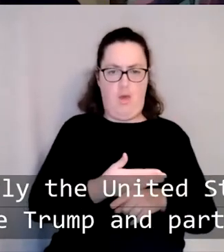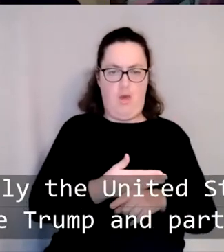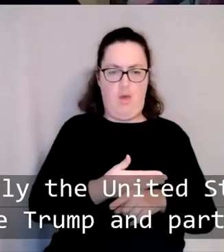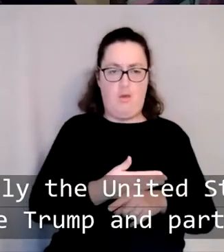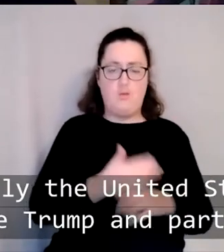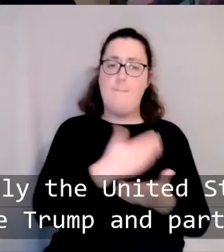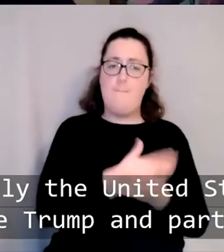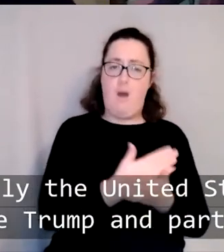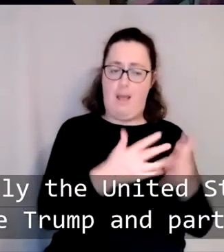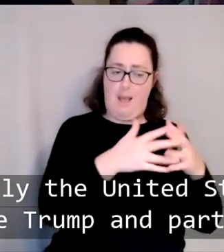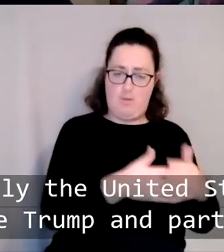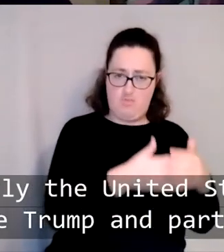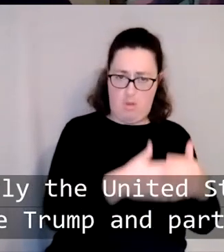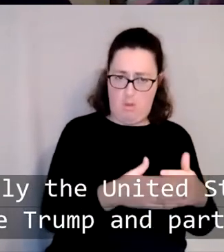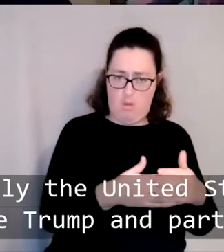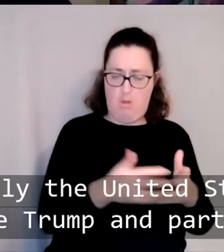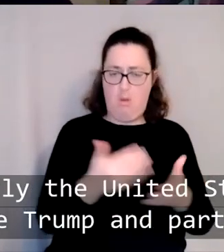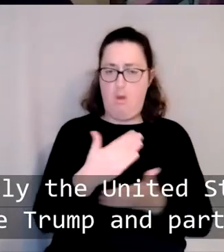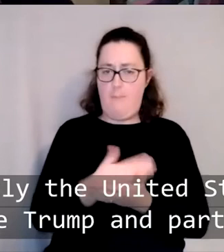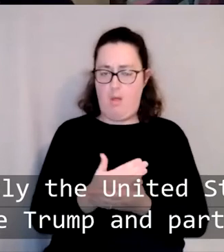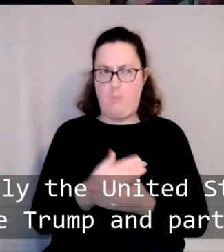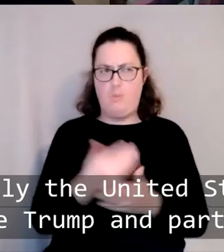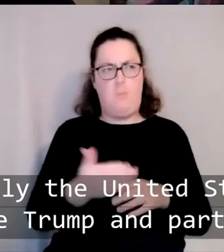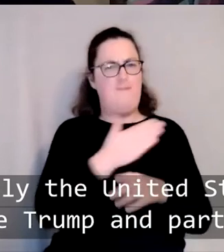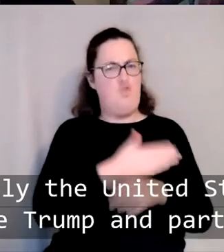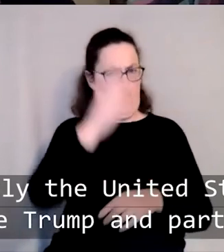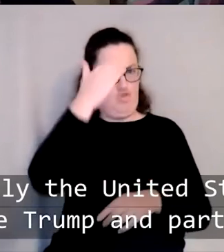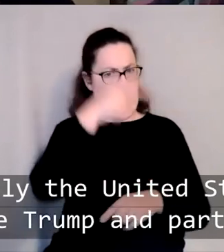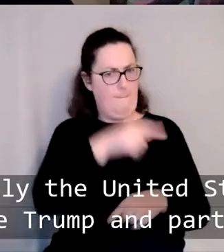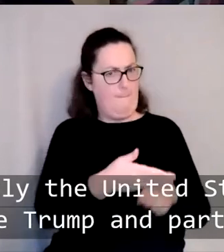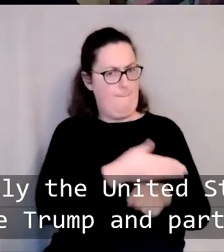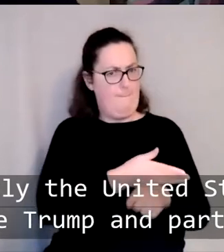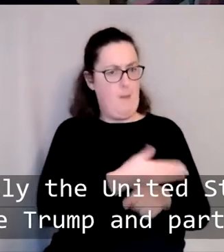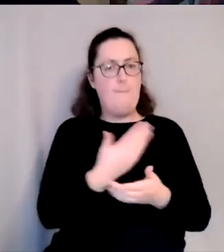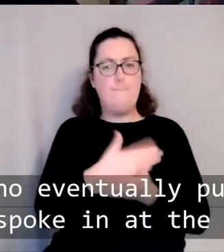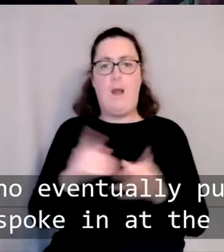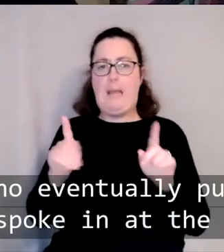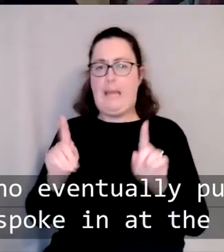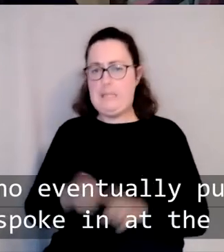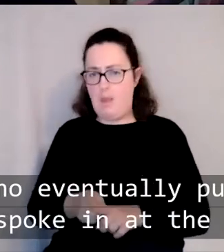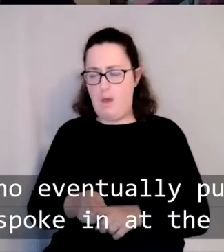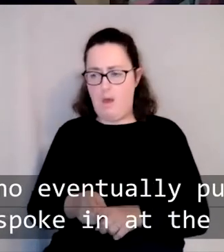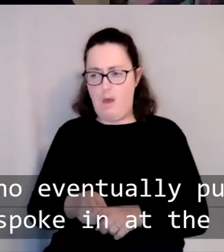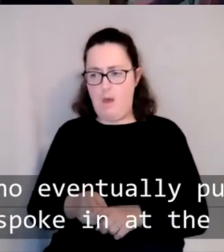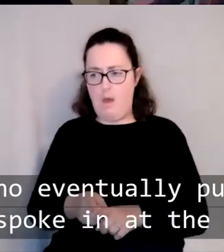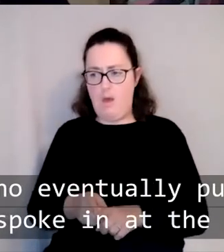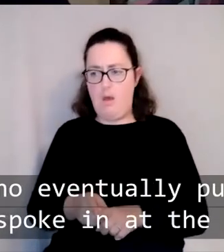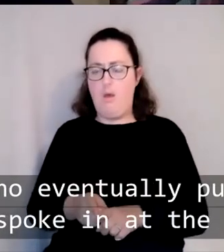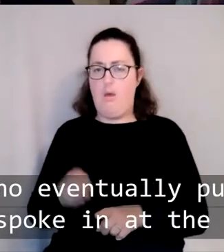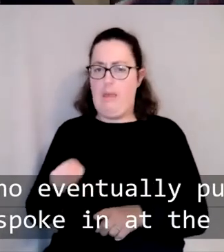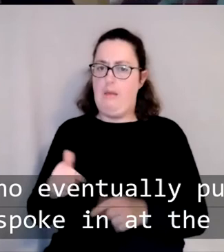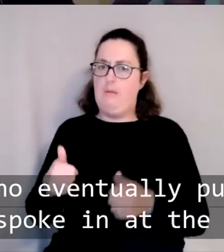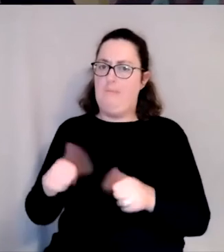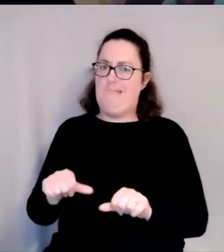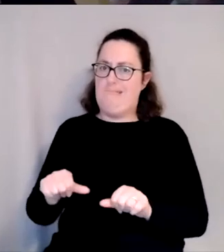the United States, but it was partly, this was before Trump, and partly India, who sort of eventually put the spoke